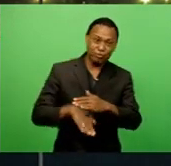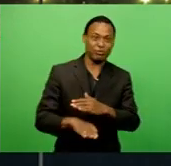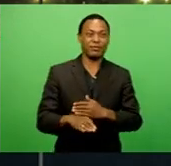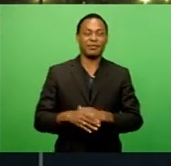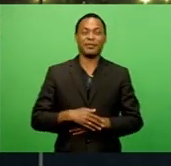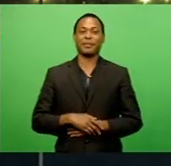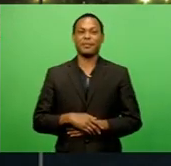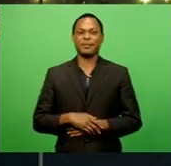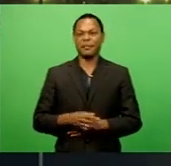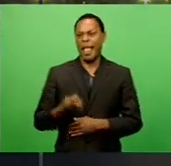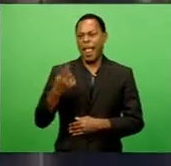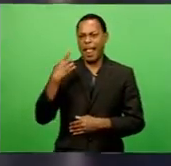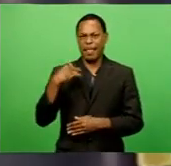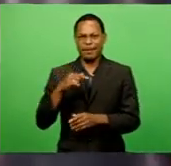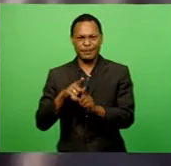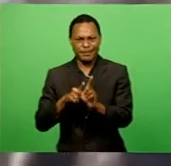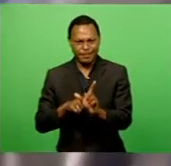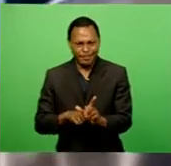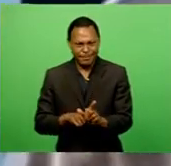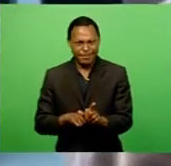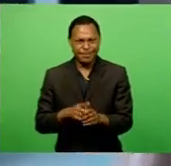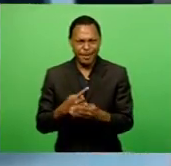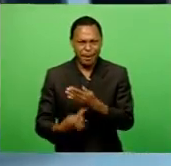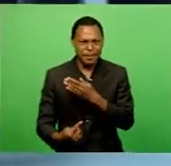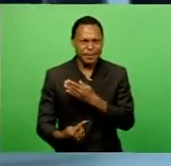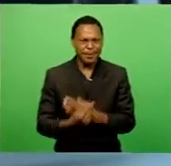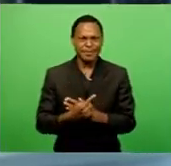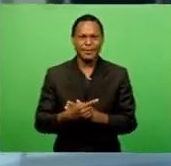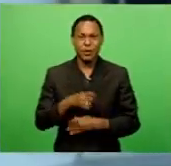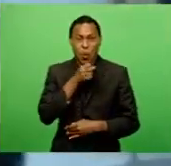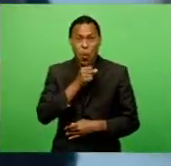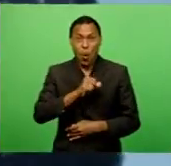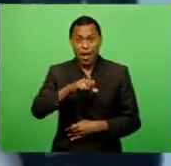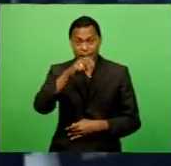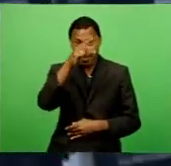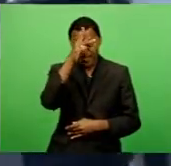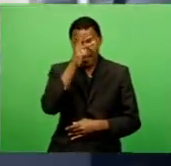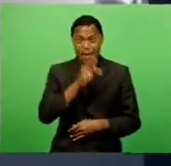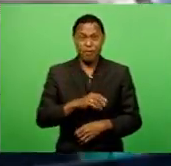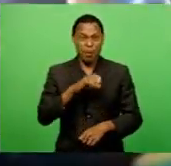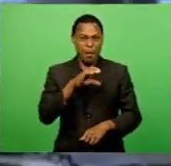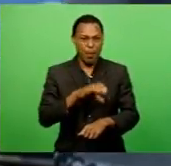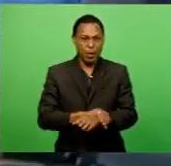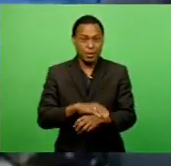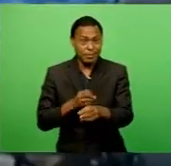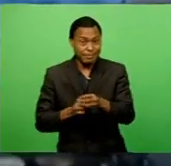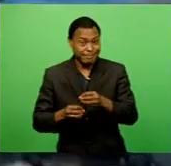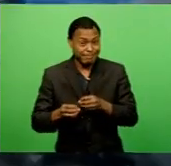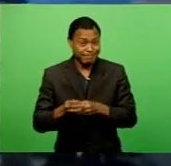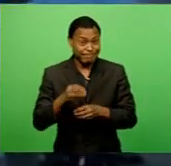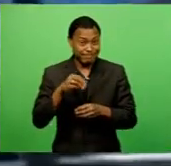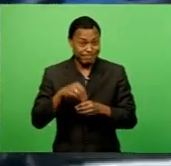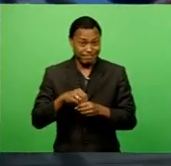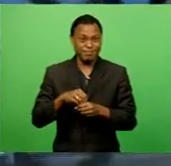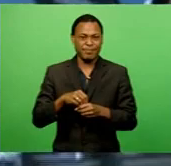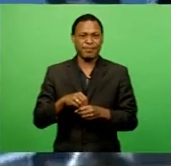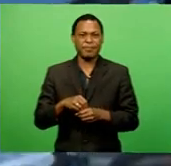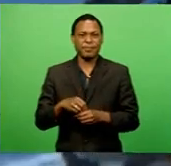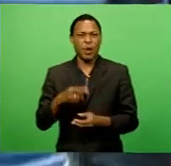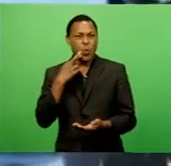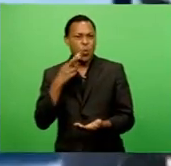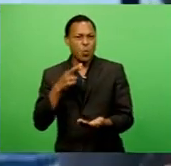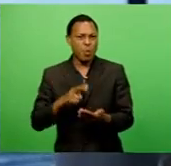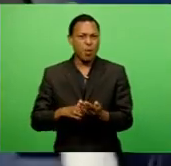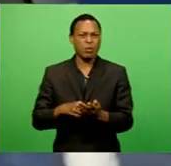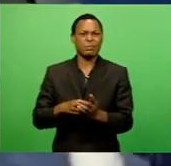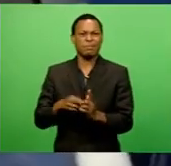last year. According to the Inkandavu Police Station Officer Inspector Chosuan Daveta, reports of domestic